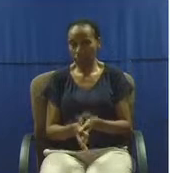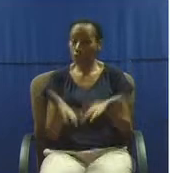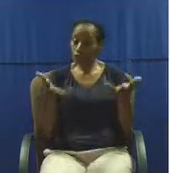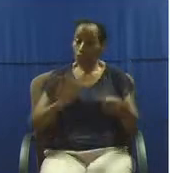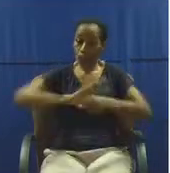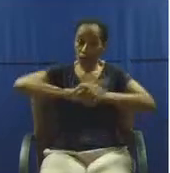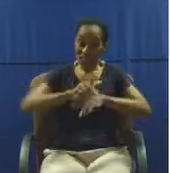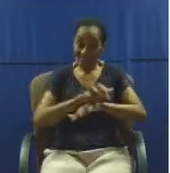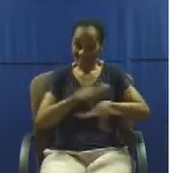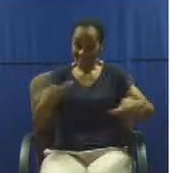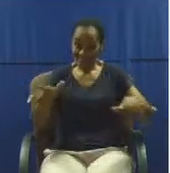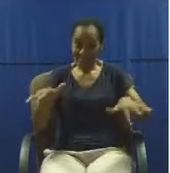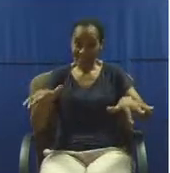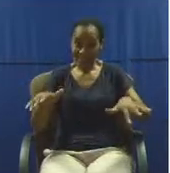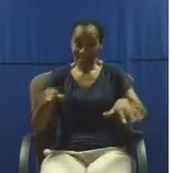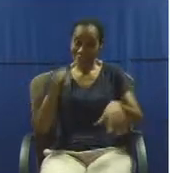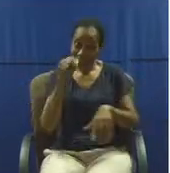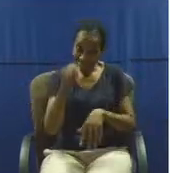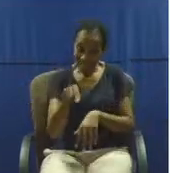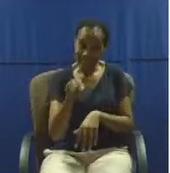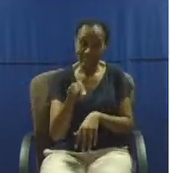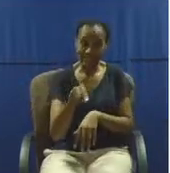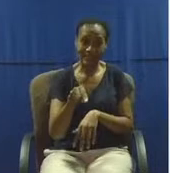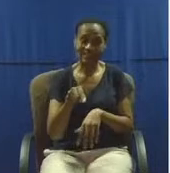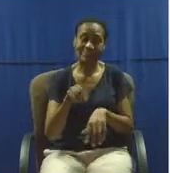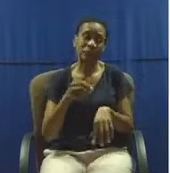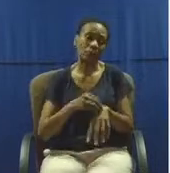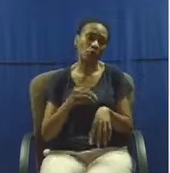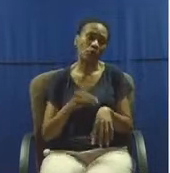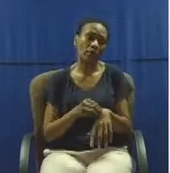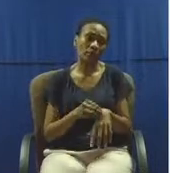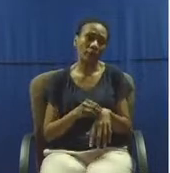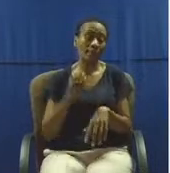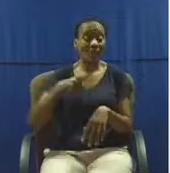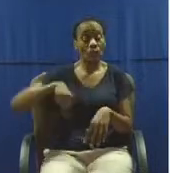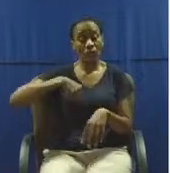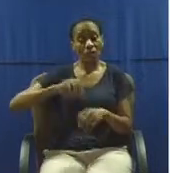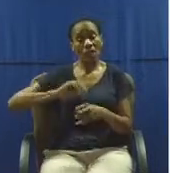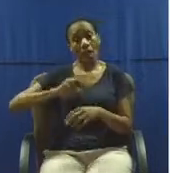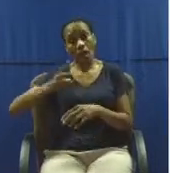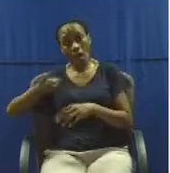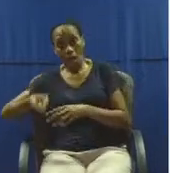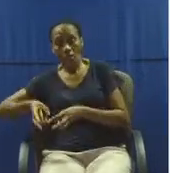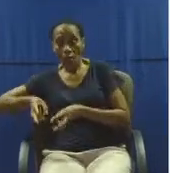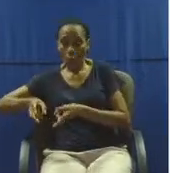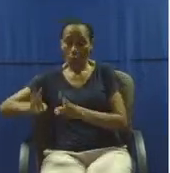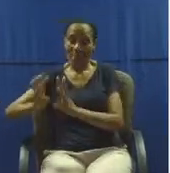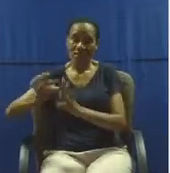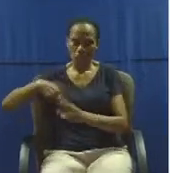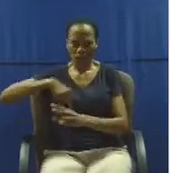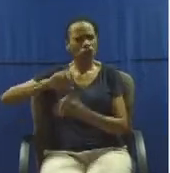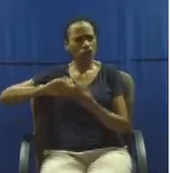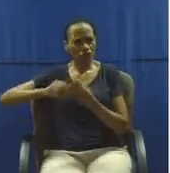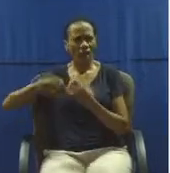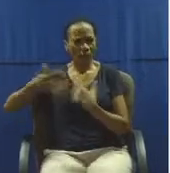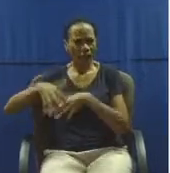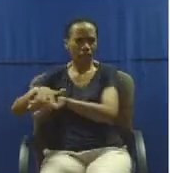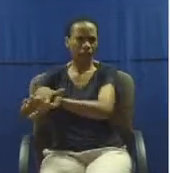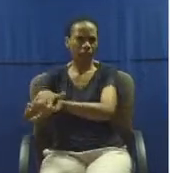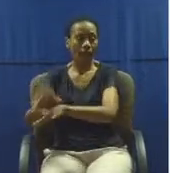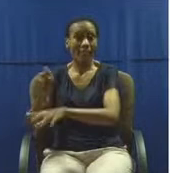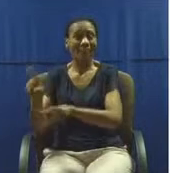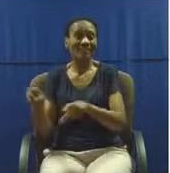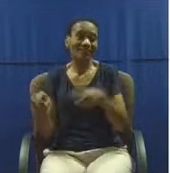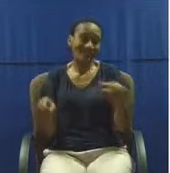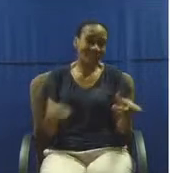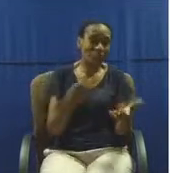pandemic and not the measures that we implemented that caused a severe shock to our